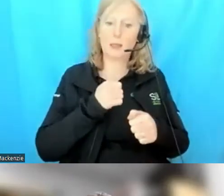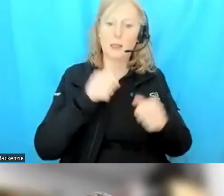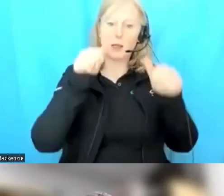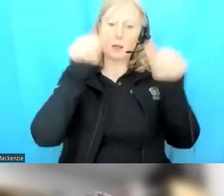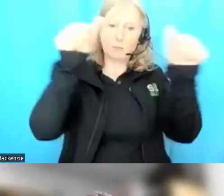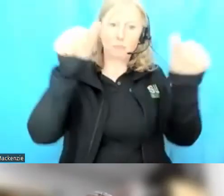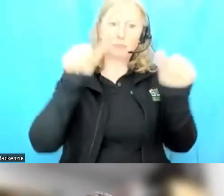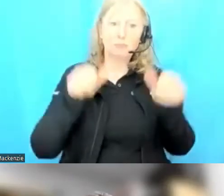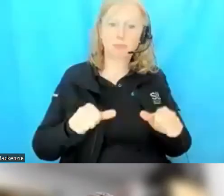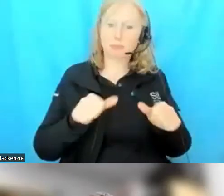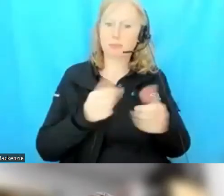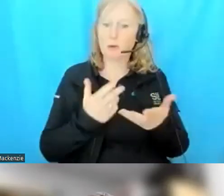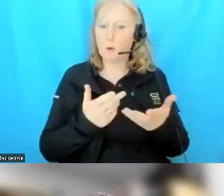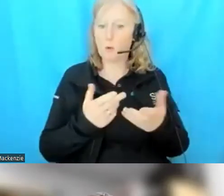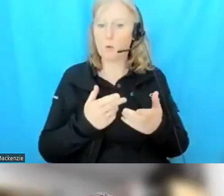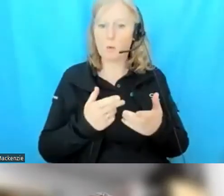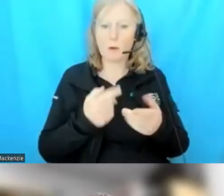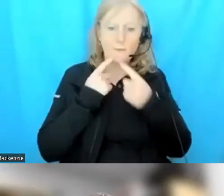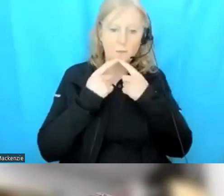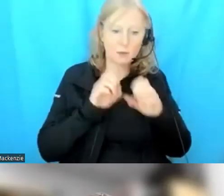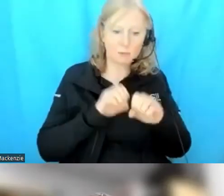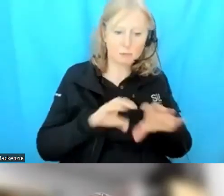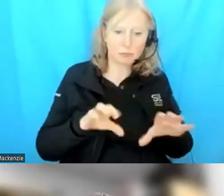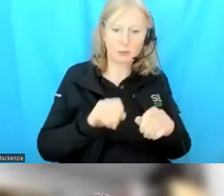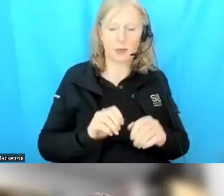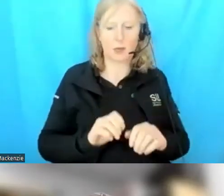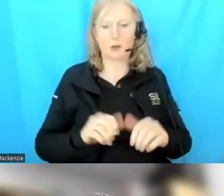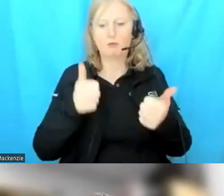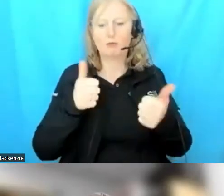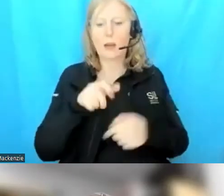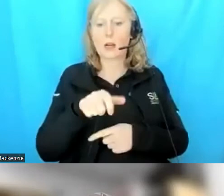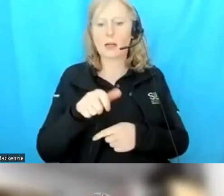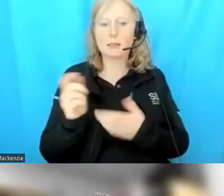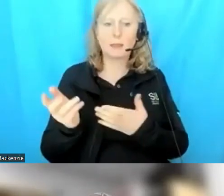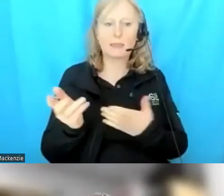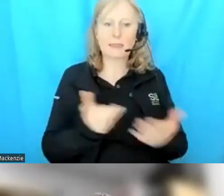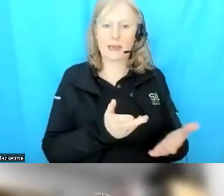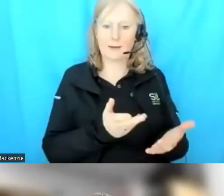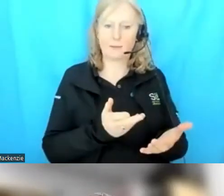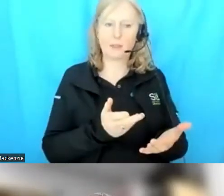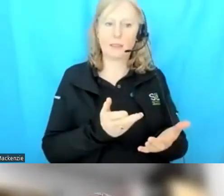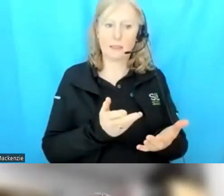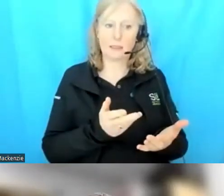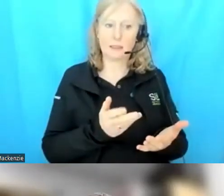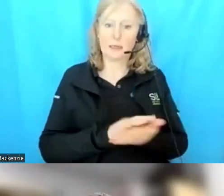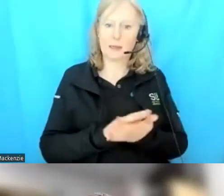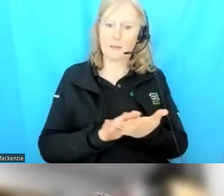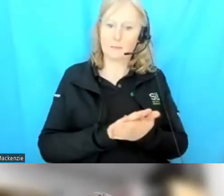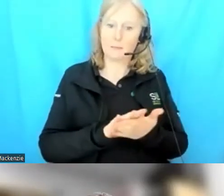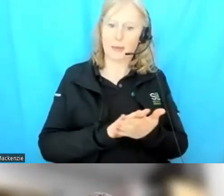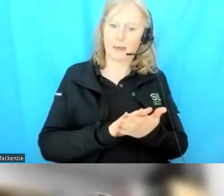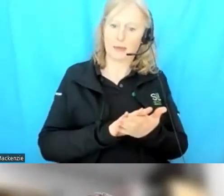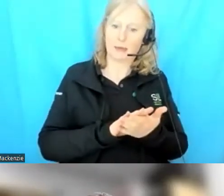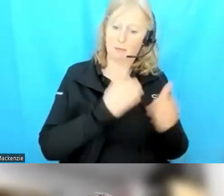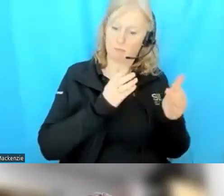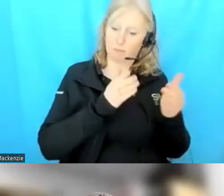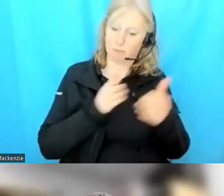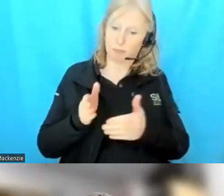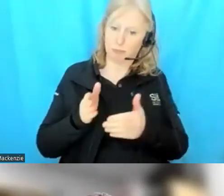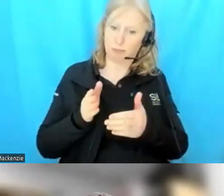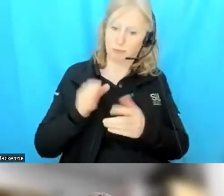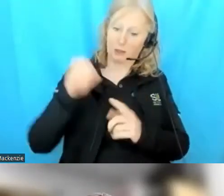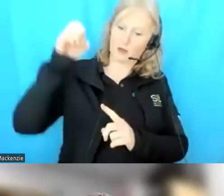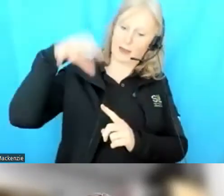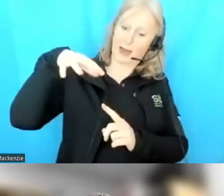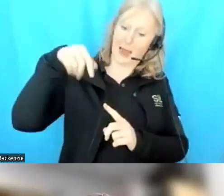example of great customer service, and therefore by shining the light on that example,